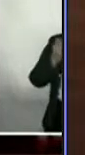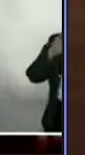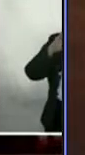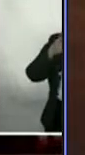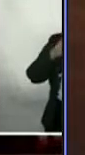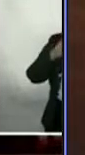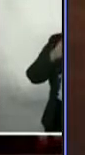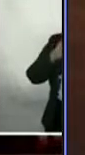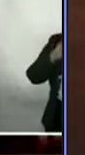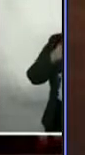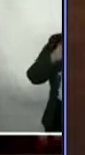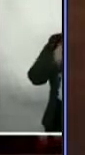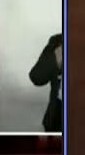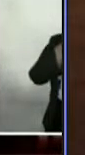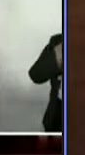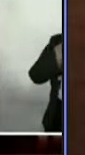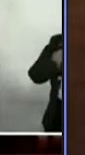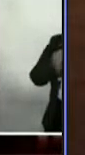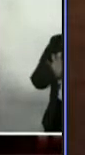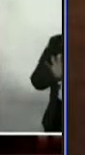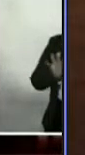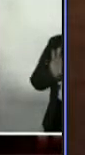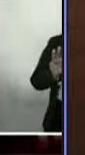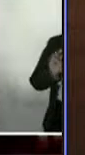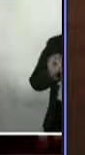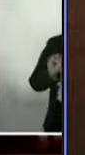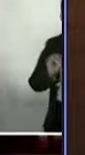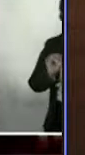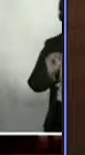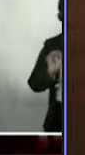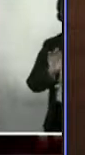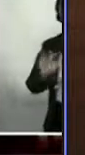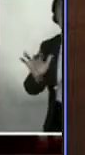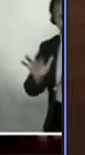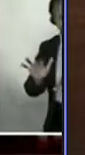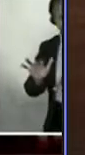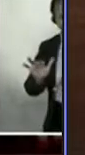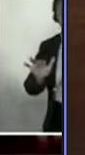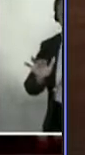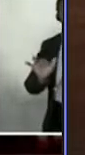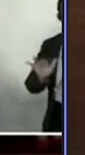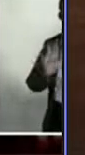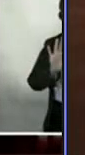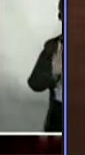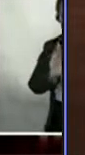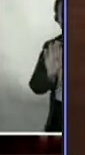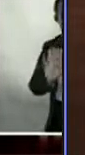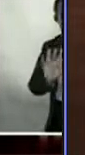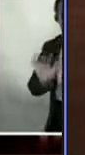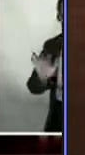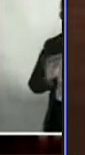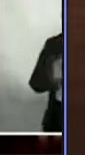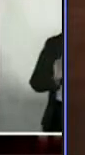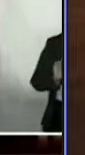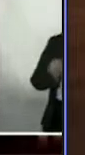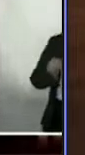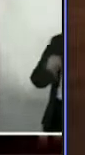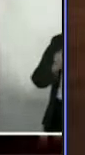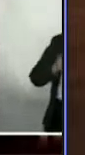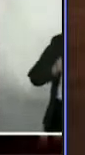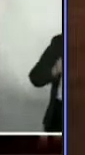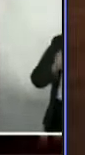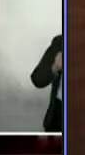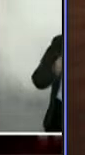6.5 billion, which is a new investment. Wilmar Processing under construction, 1.3. And finally, the Zulti